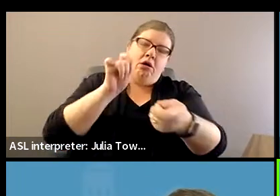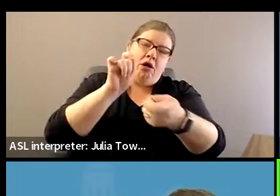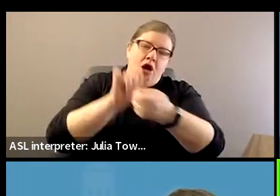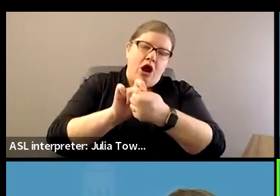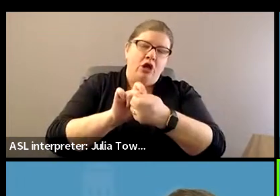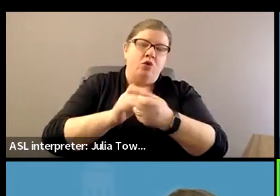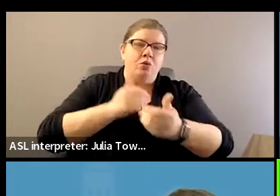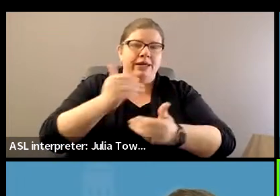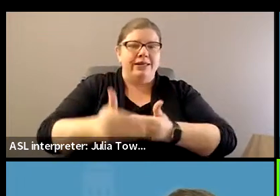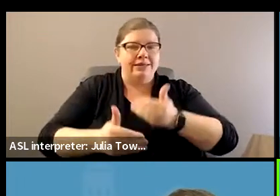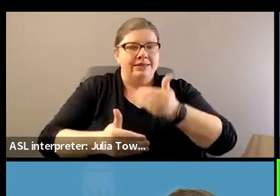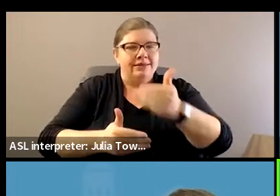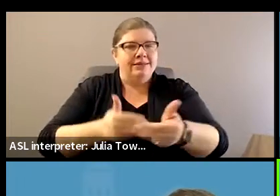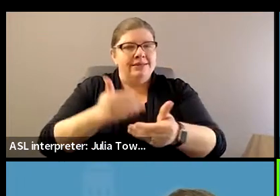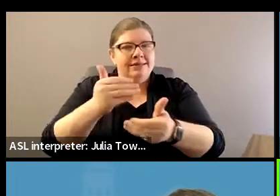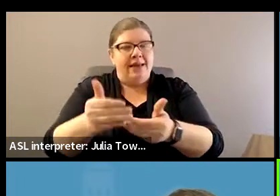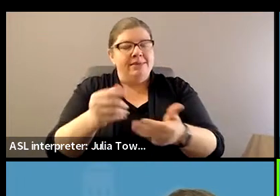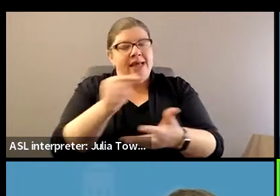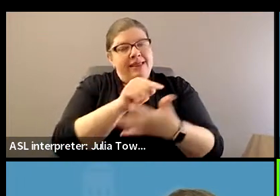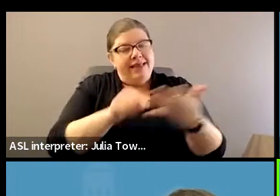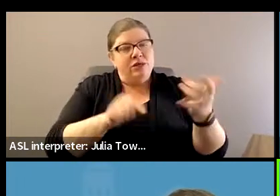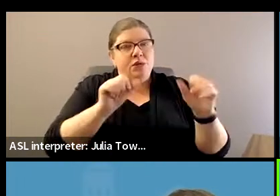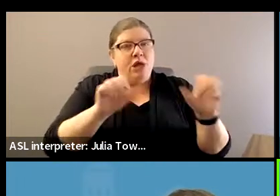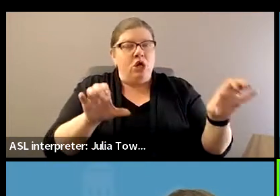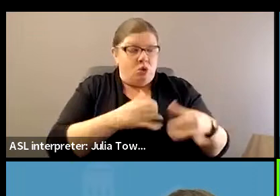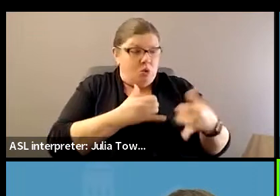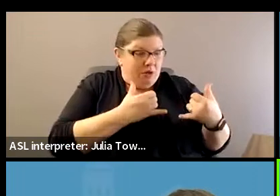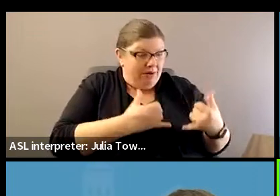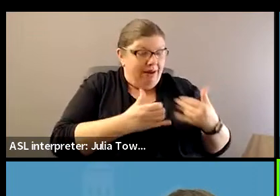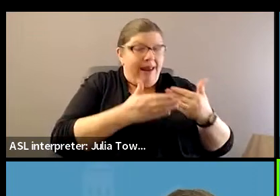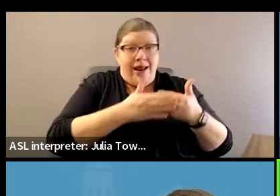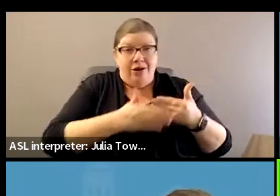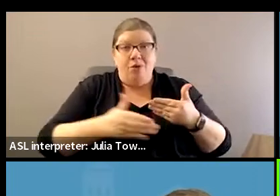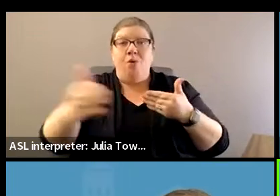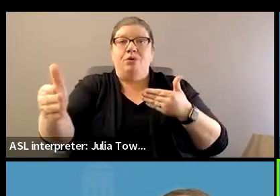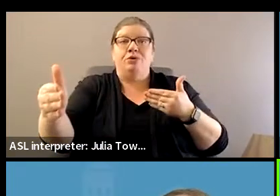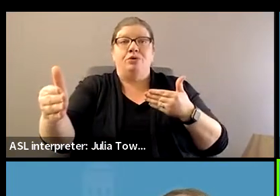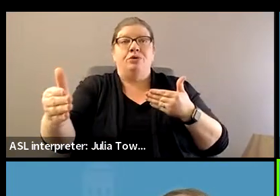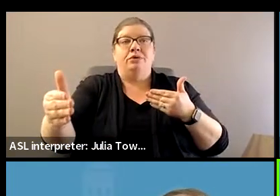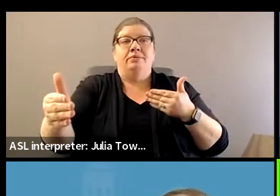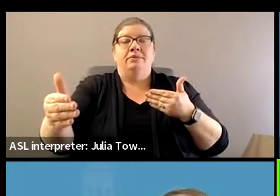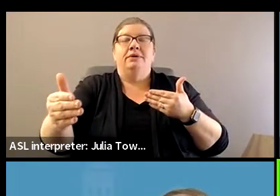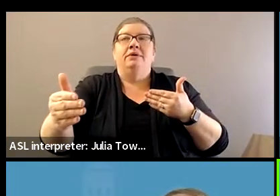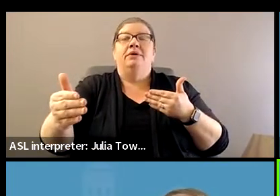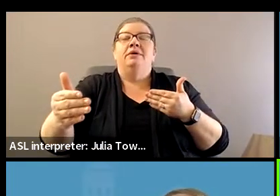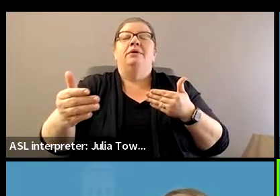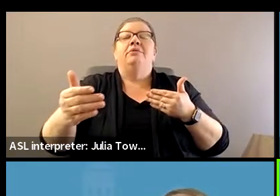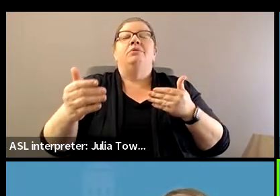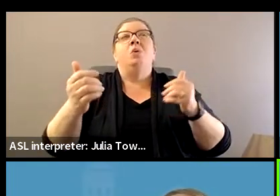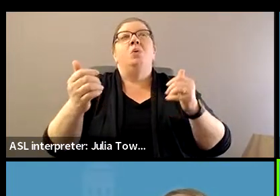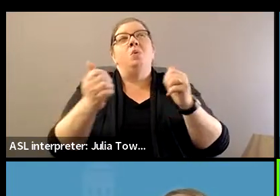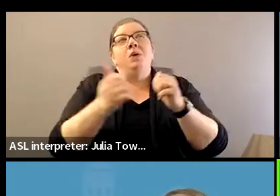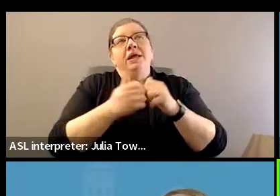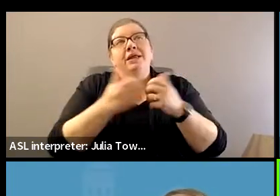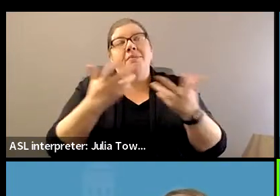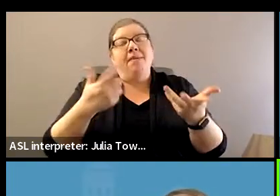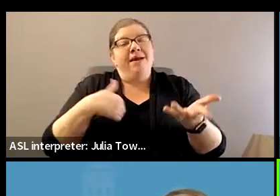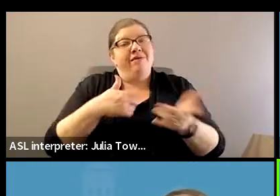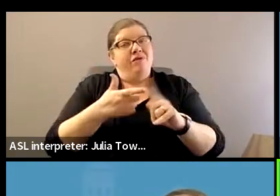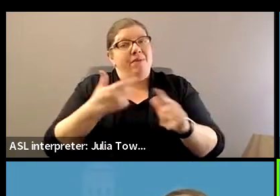steps, things that we can do both short-term and long-term with, and maybe this comes from